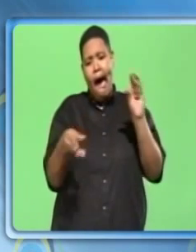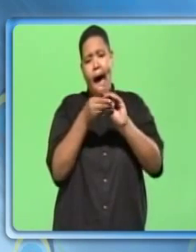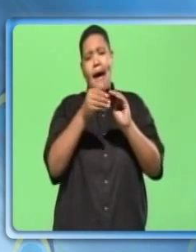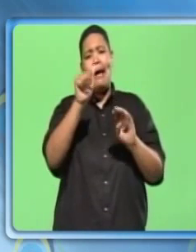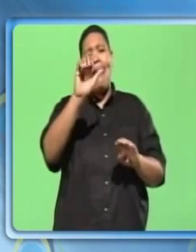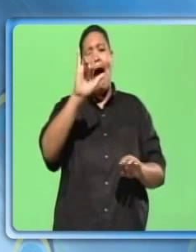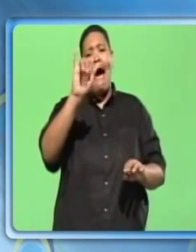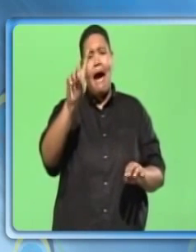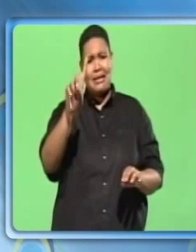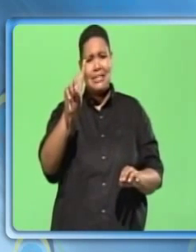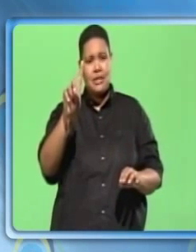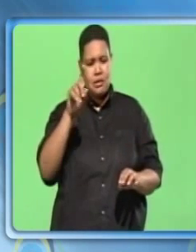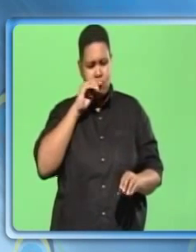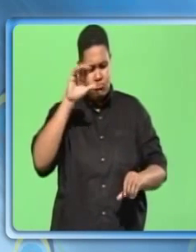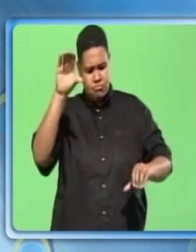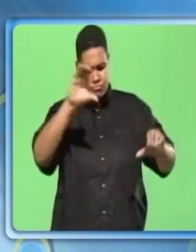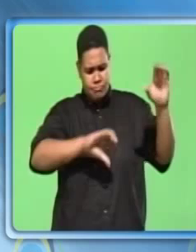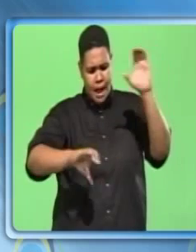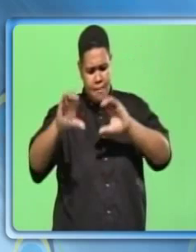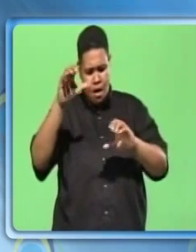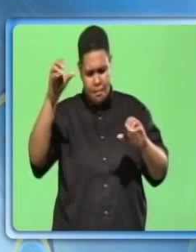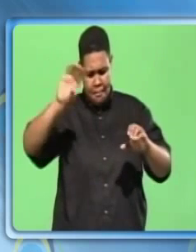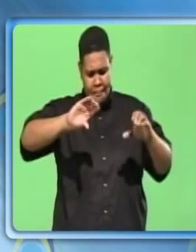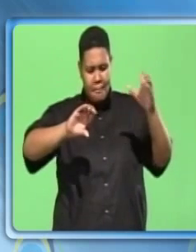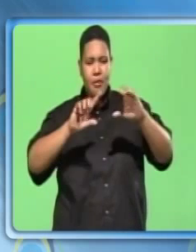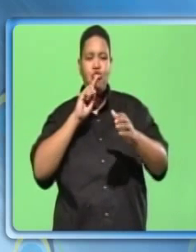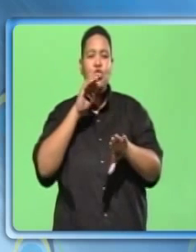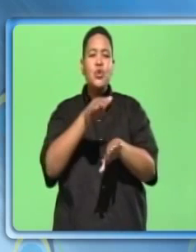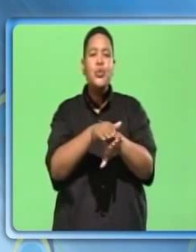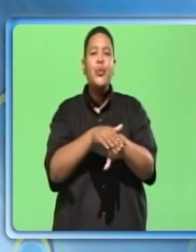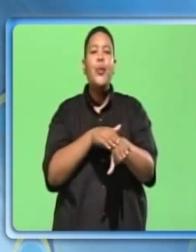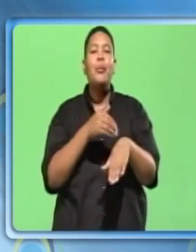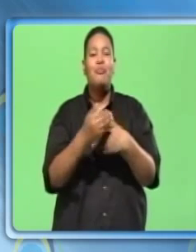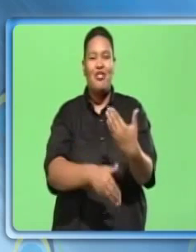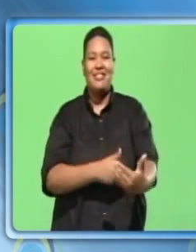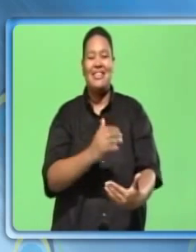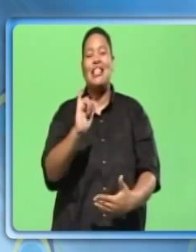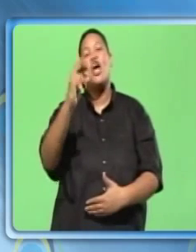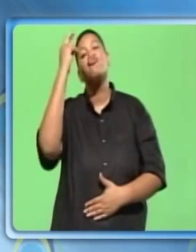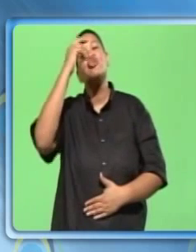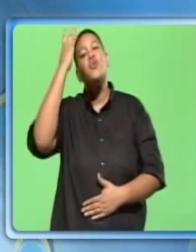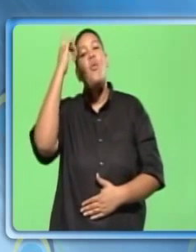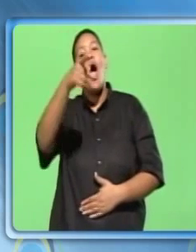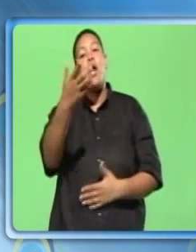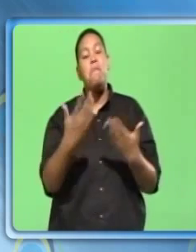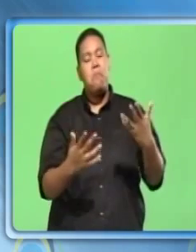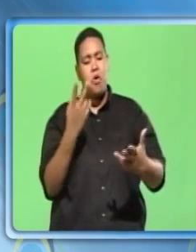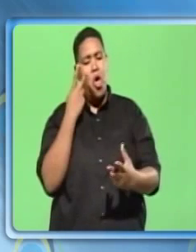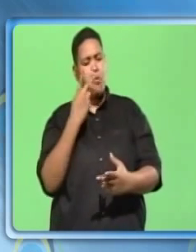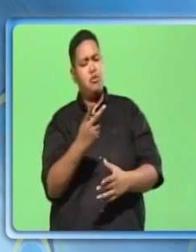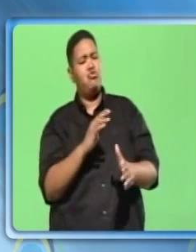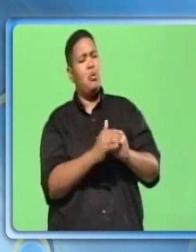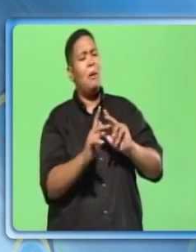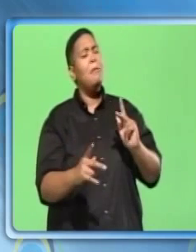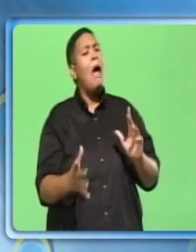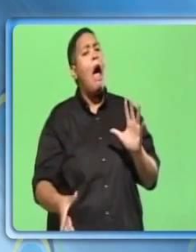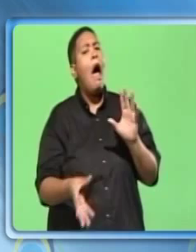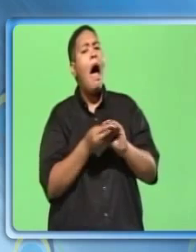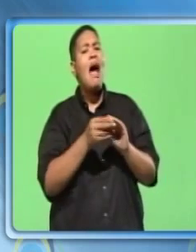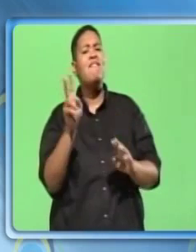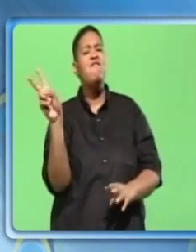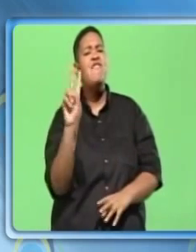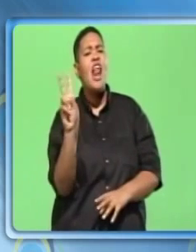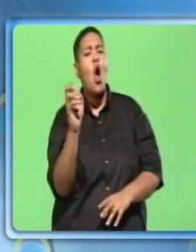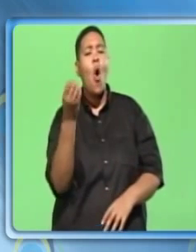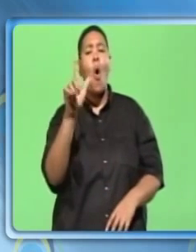exposed area, the chemical reaction is slowed. This is the reason why you may observe Jamaicans adding vinegar or